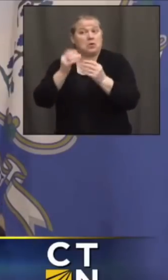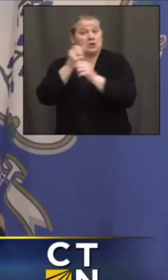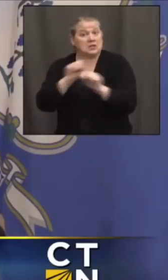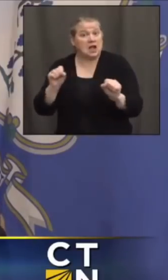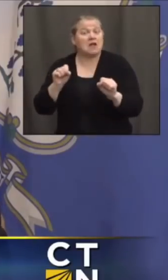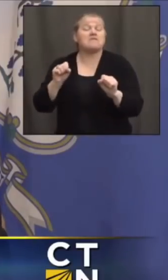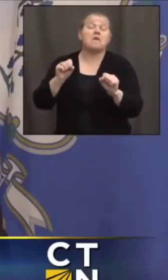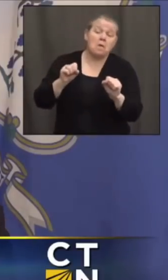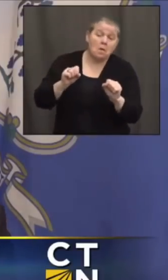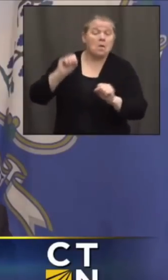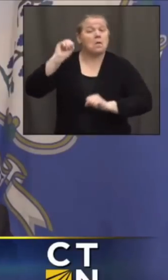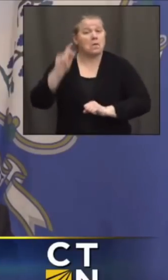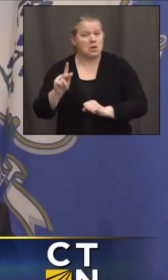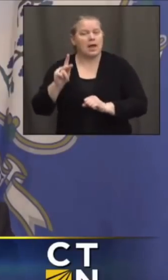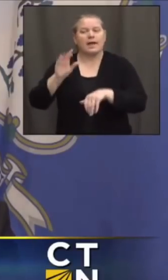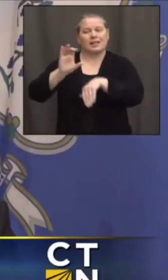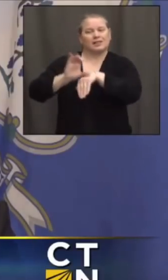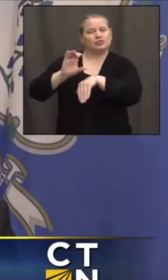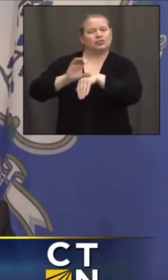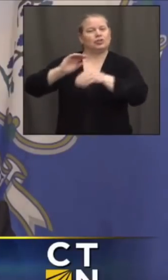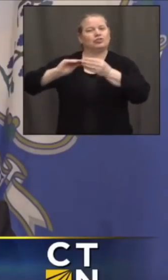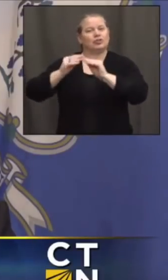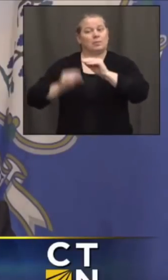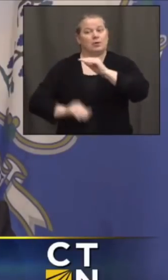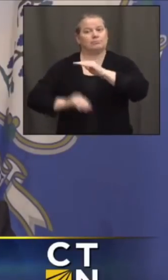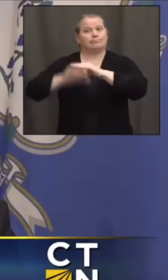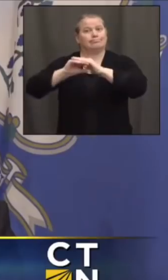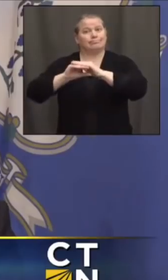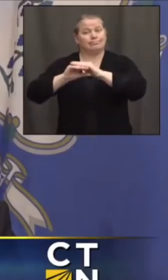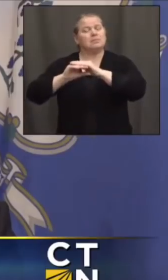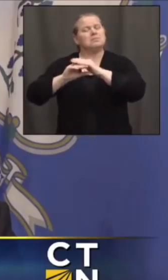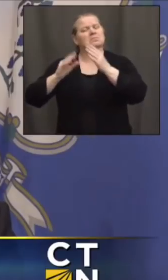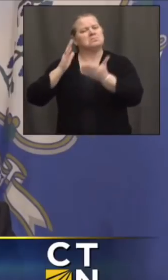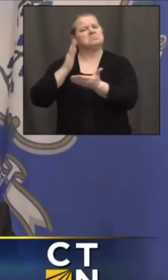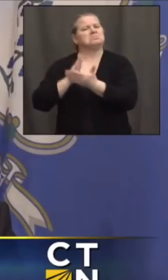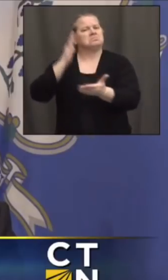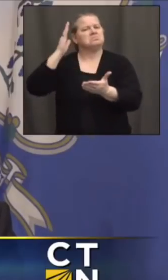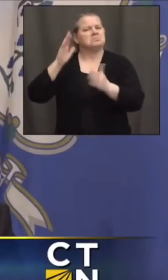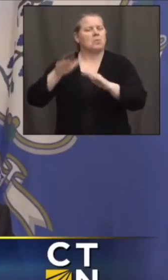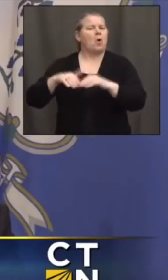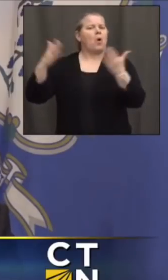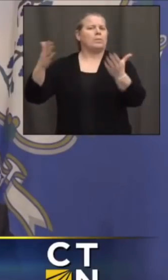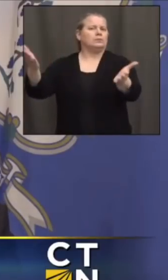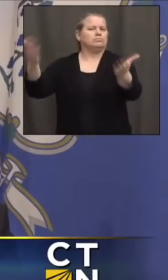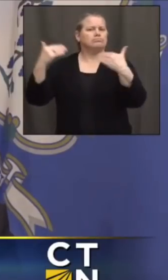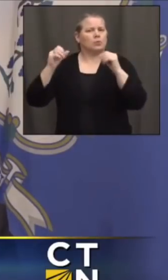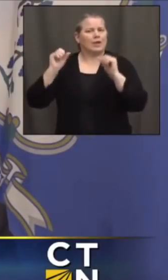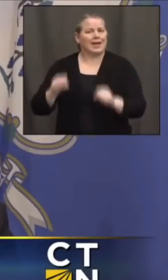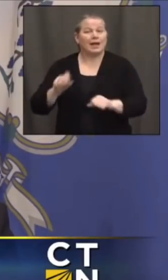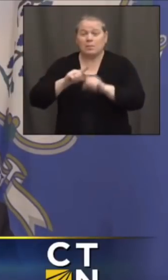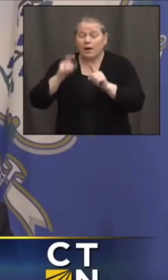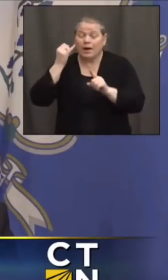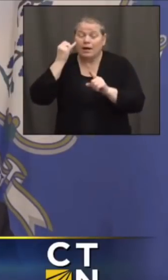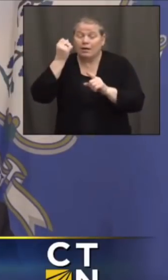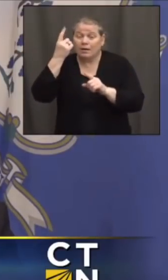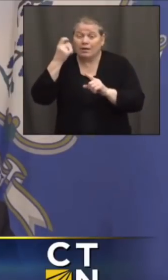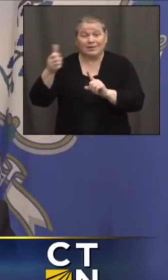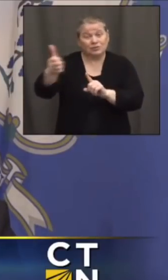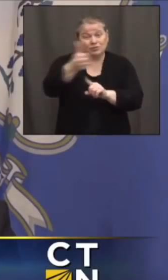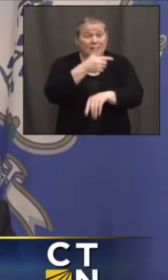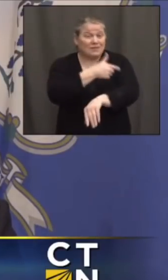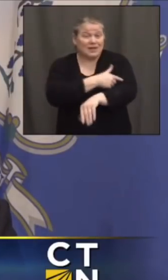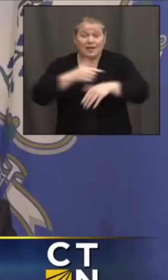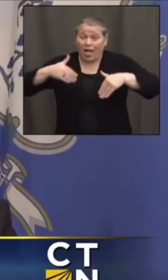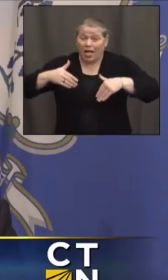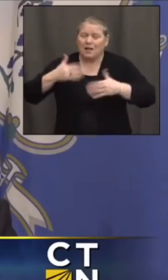that numerical cap. Let's do it now. But if you haven't been vaccinated, probably it's better to stay home for a little bit longer if you're of a certain